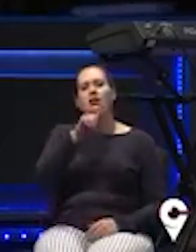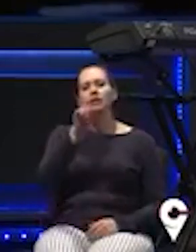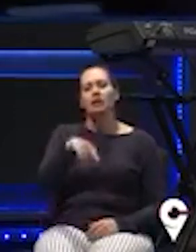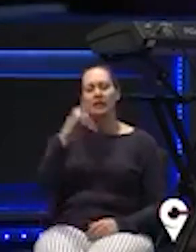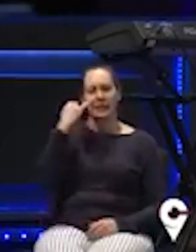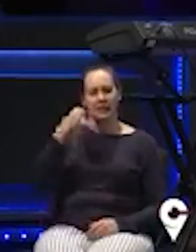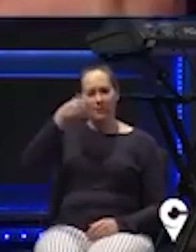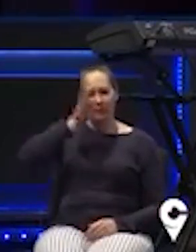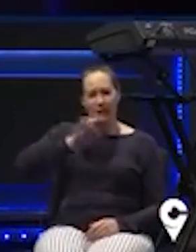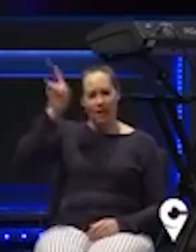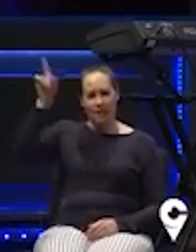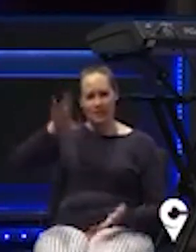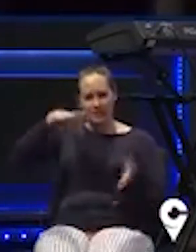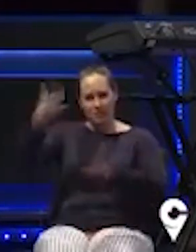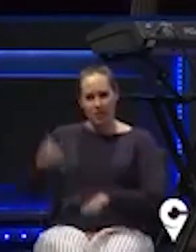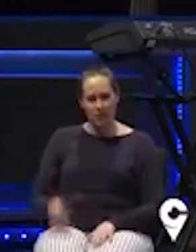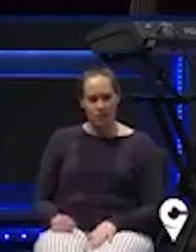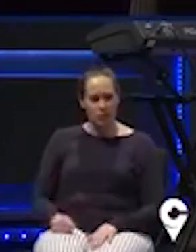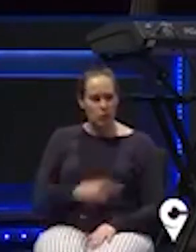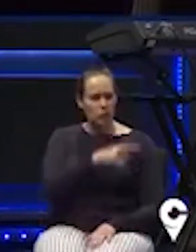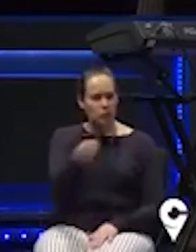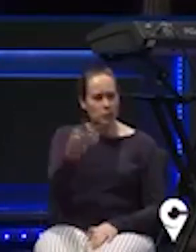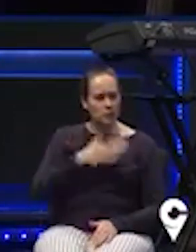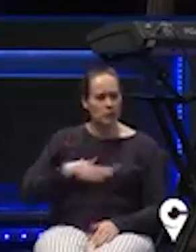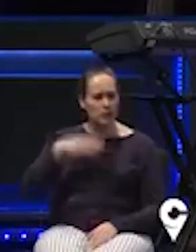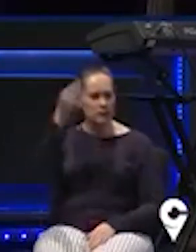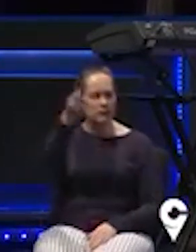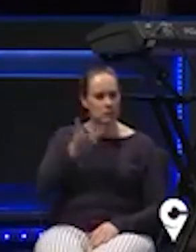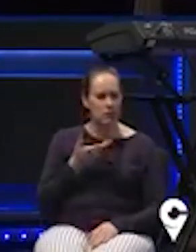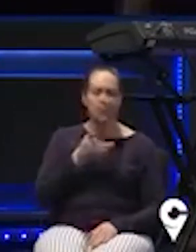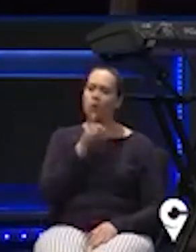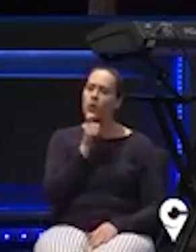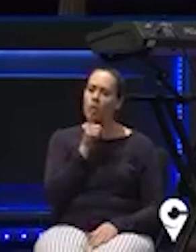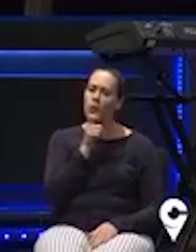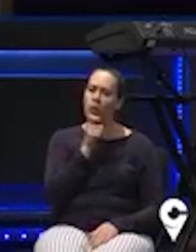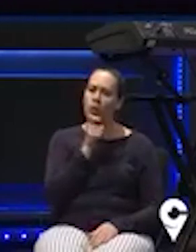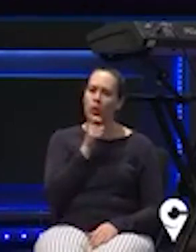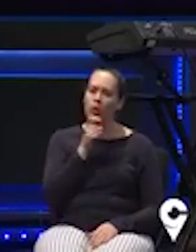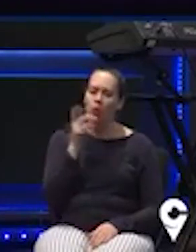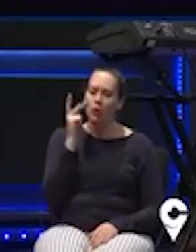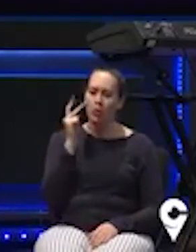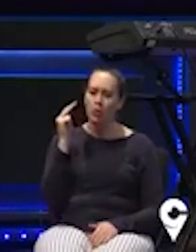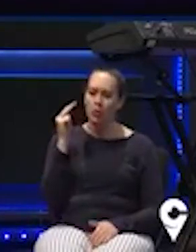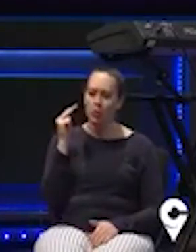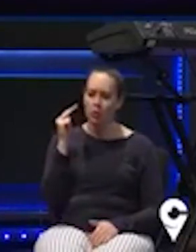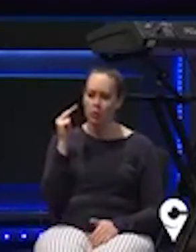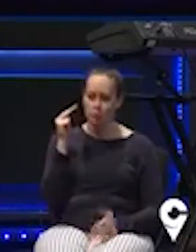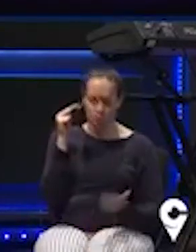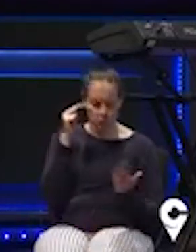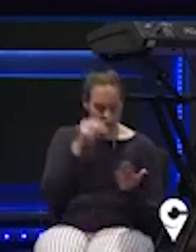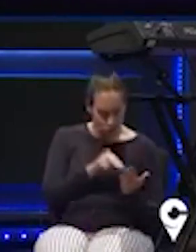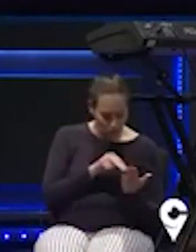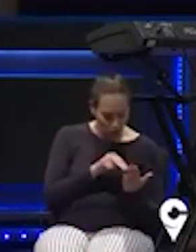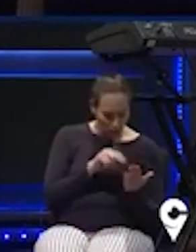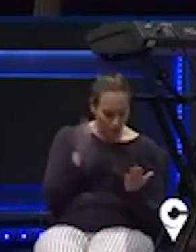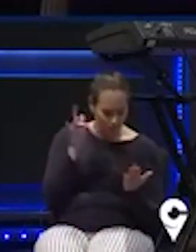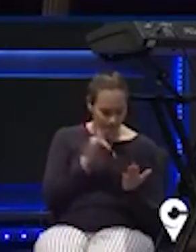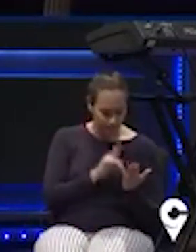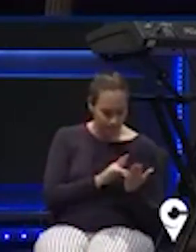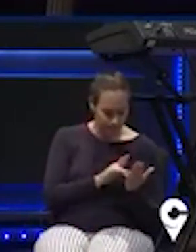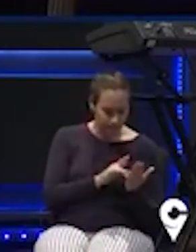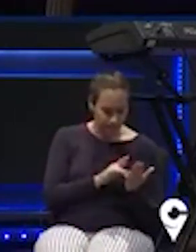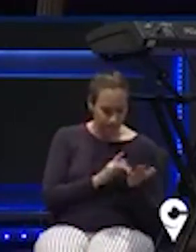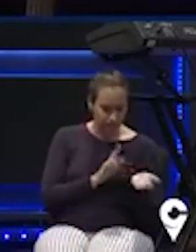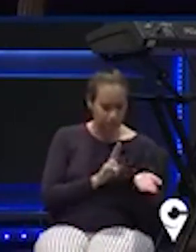is dead, would you please tell me who was the person that put their thumb on his wrist to determine there was no